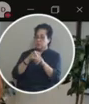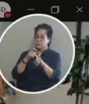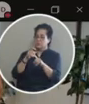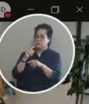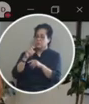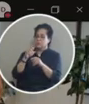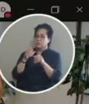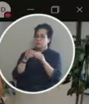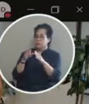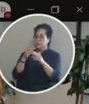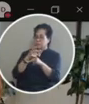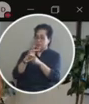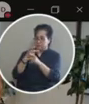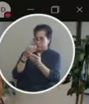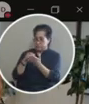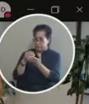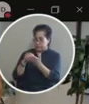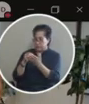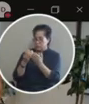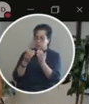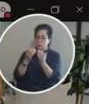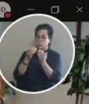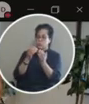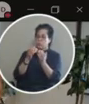And this is to reconsider. Mayor Pro Tem Schwartzbein.